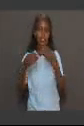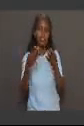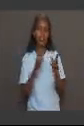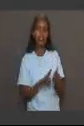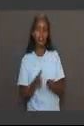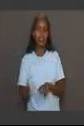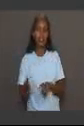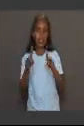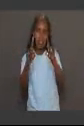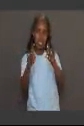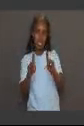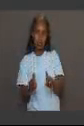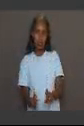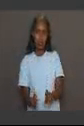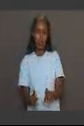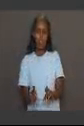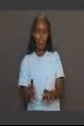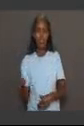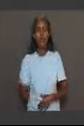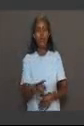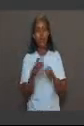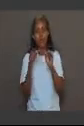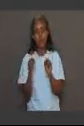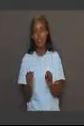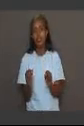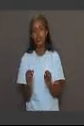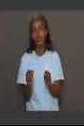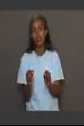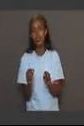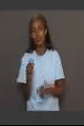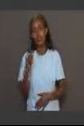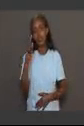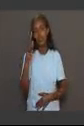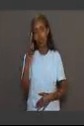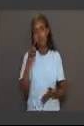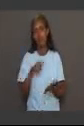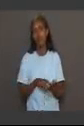an experimental probability of